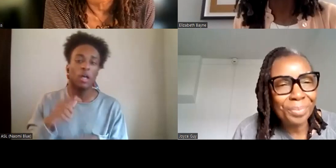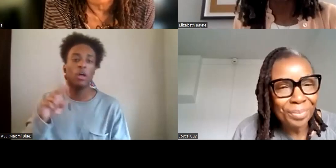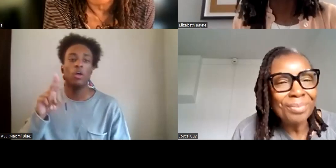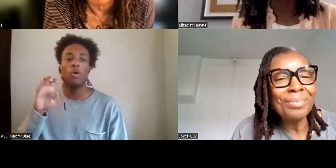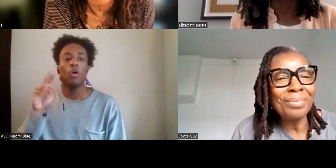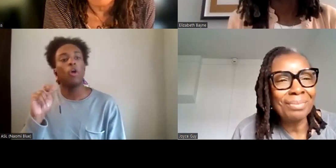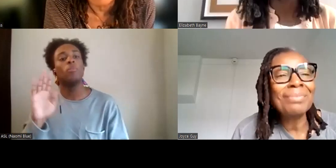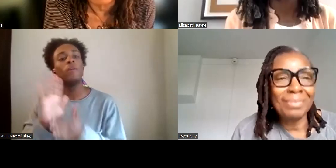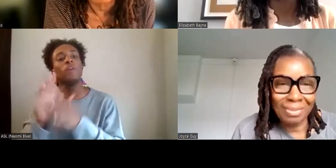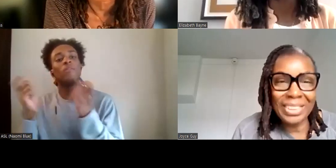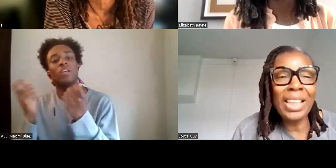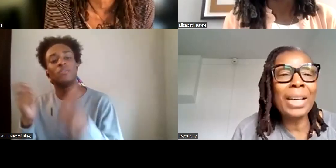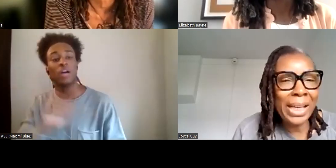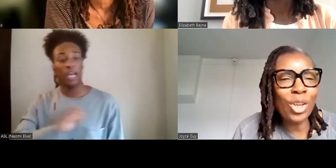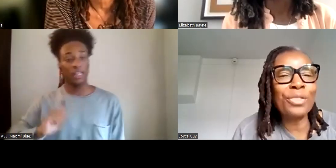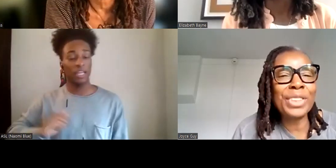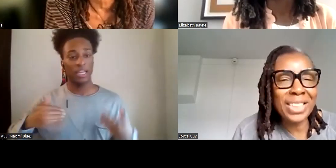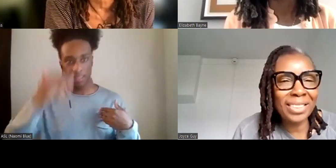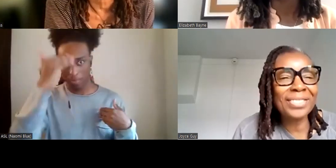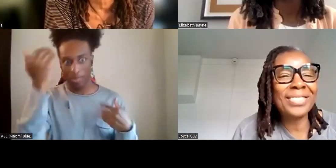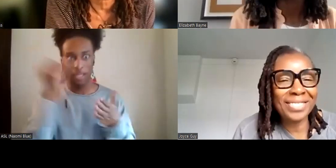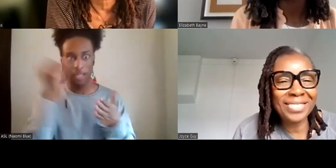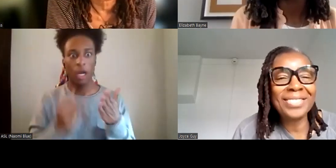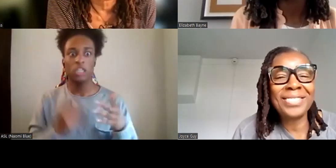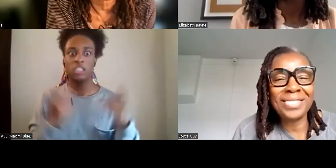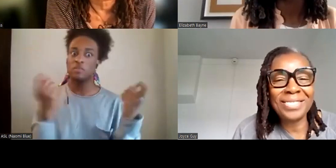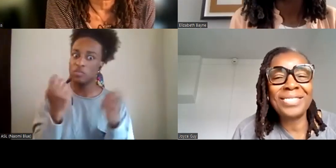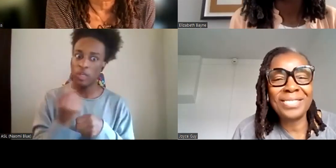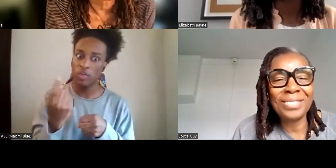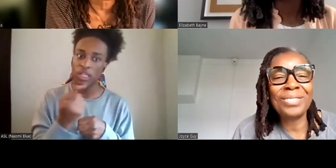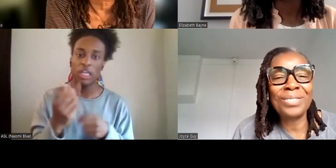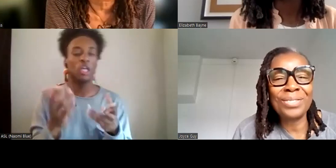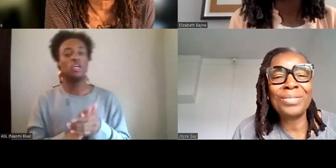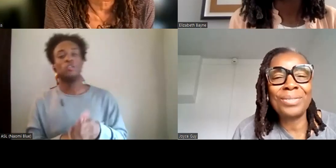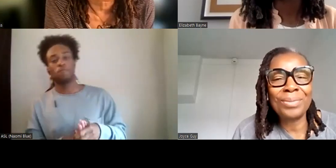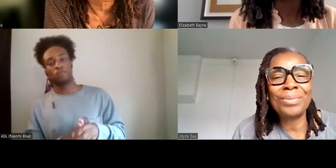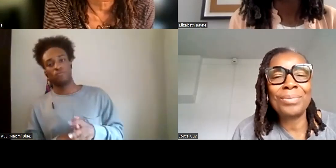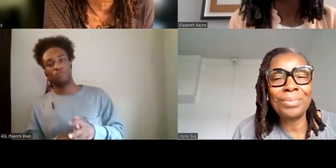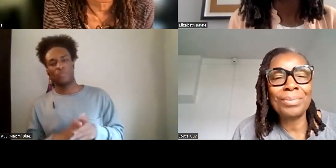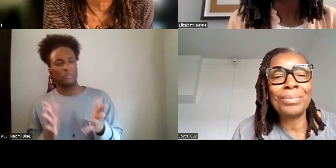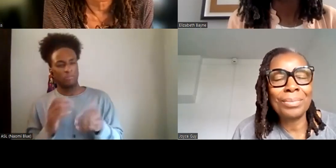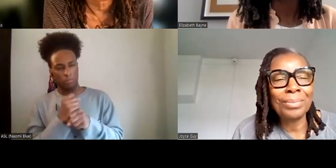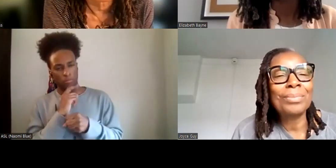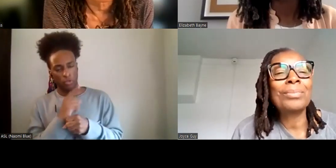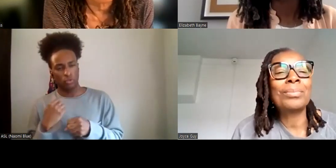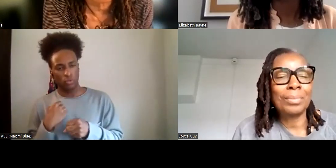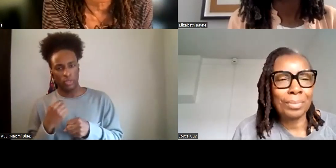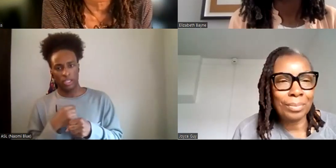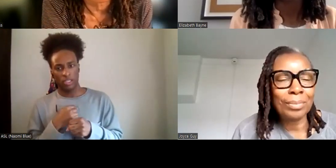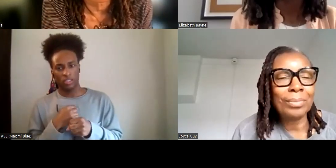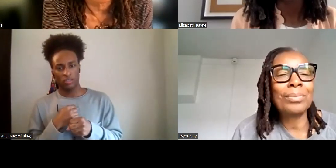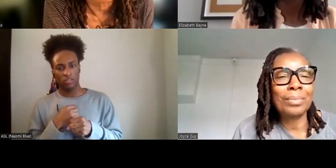has a Black Arts Festival every year. I mean, I think to the degree that we can make sure that we're entering our